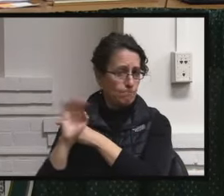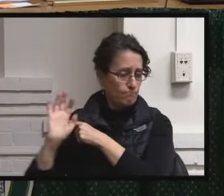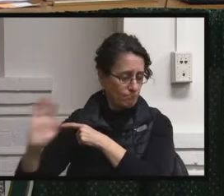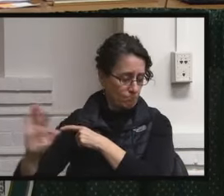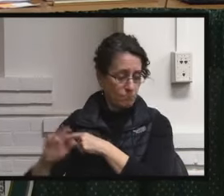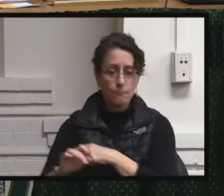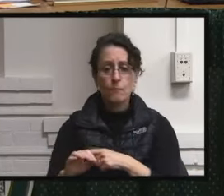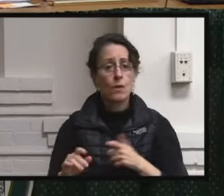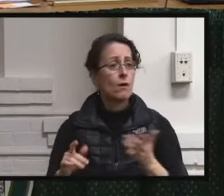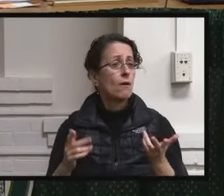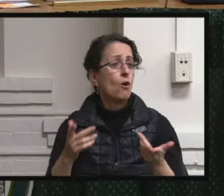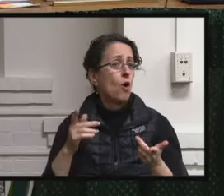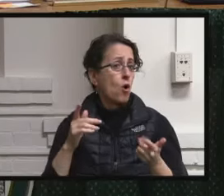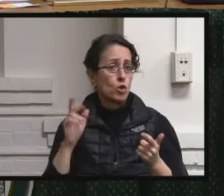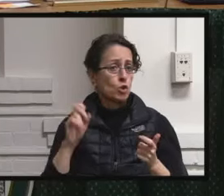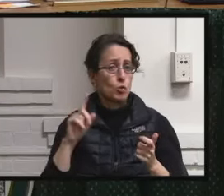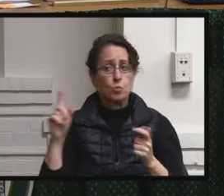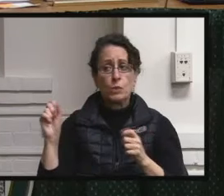hauled